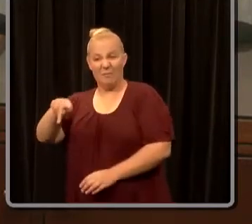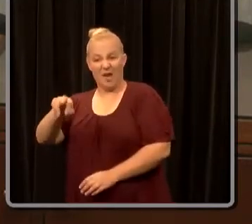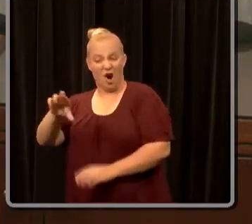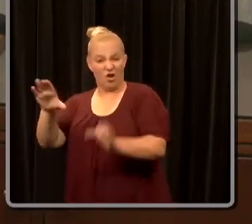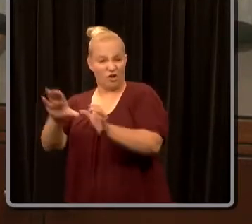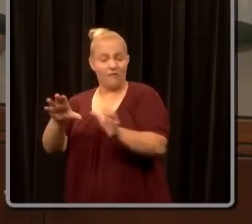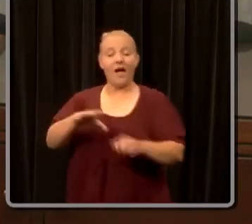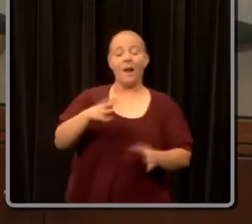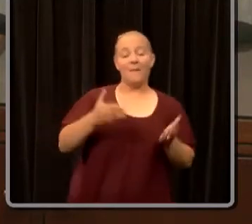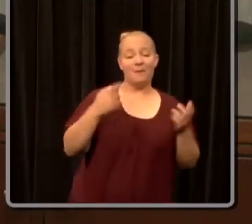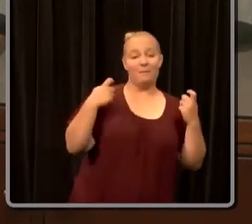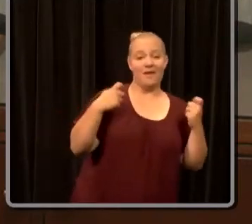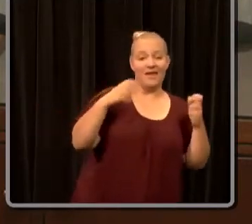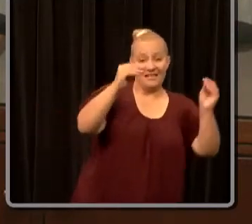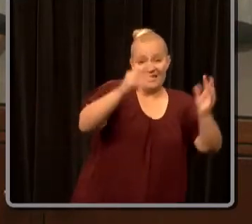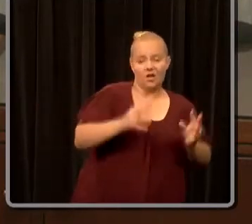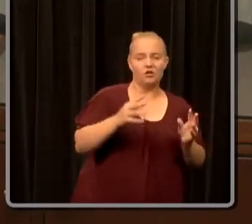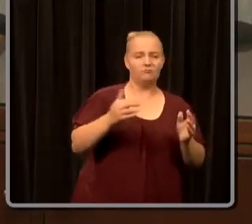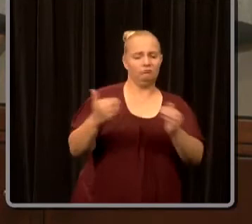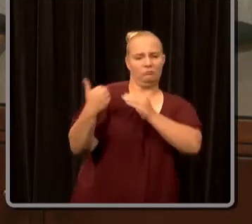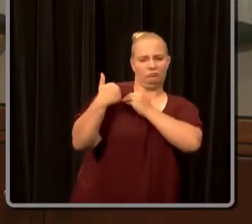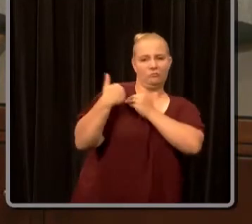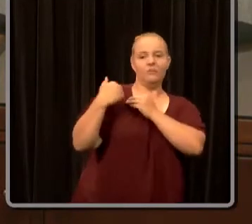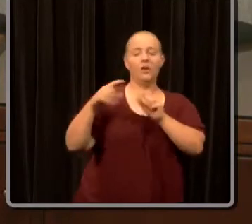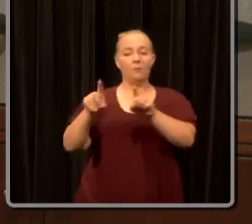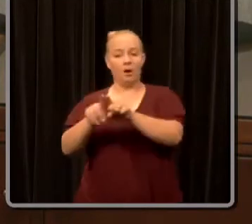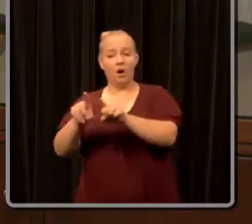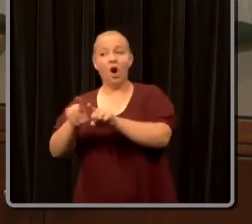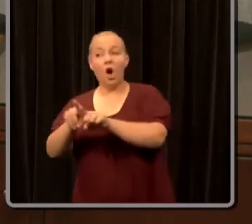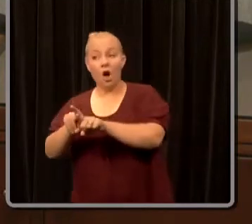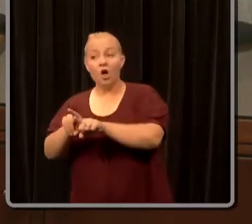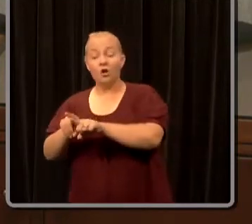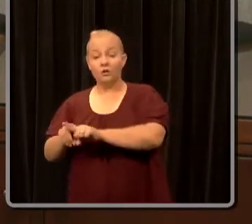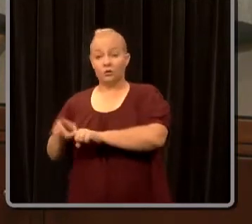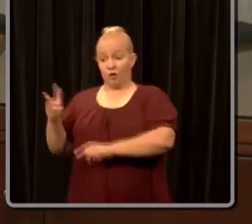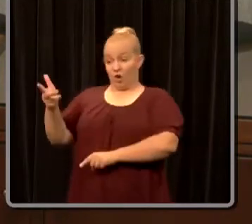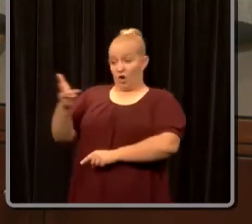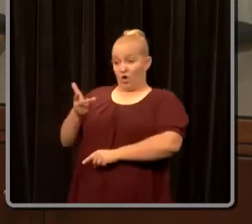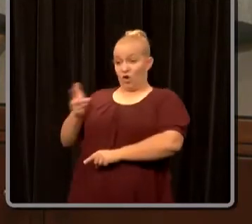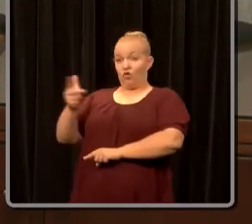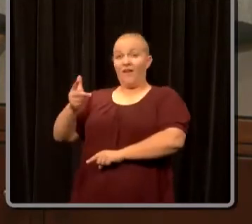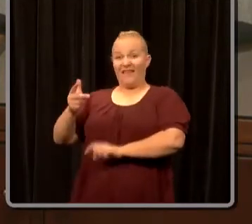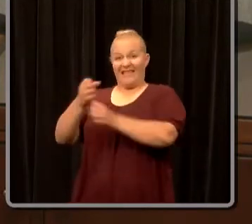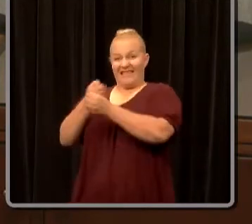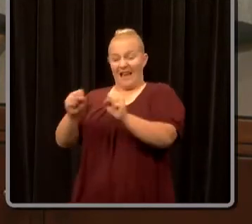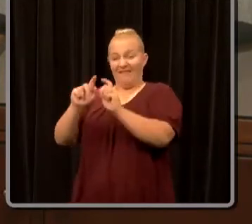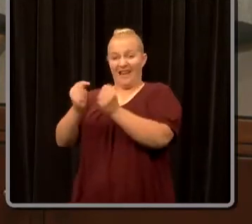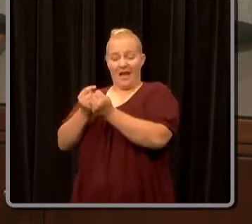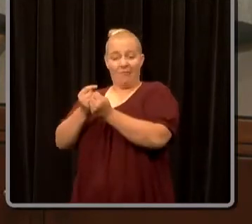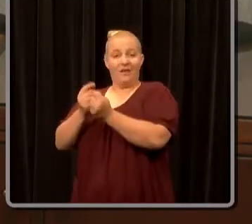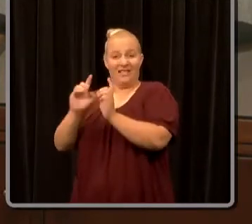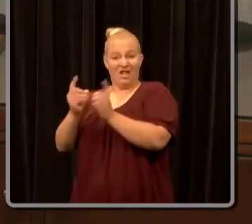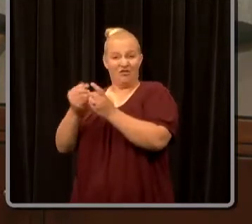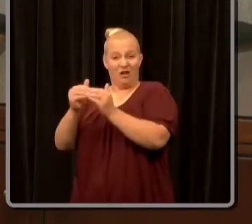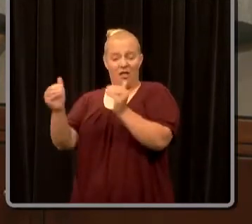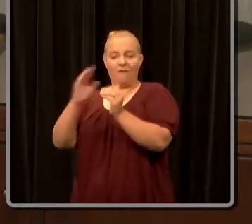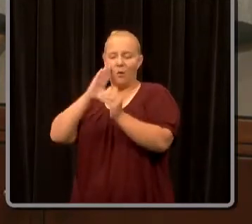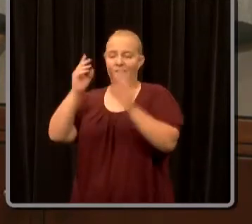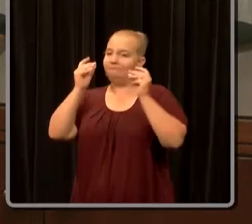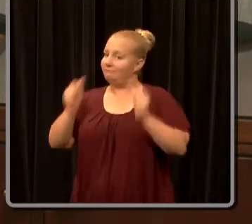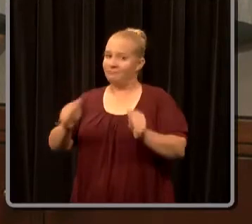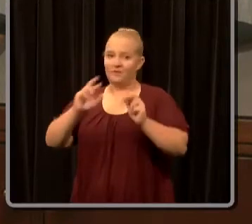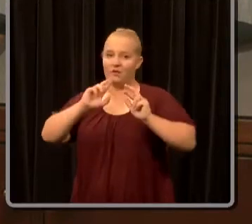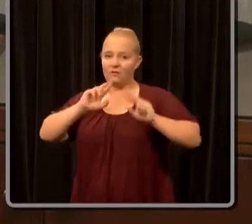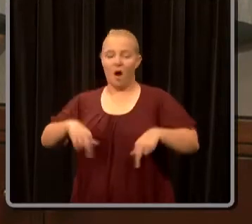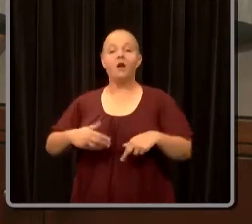they deem their response team. But also Mr. Caldwell, Mr. Kiger, and myself will get them here at the district level. And that instantly prompts